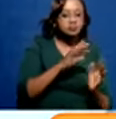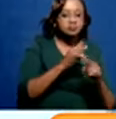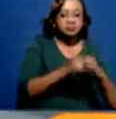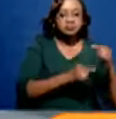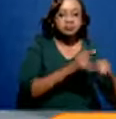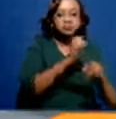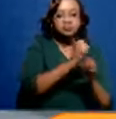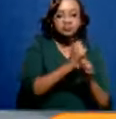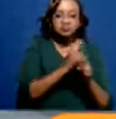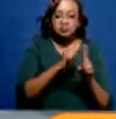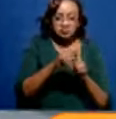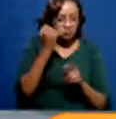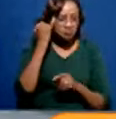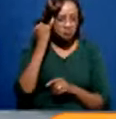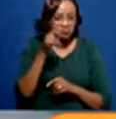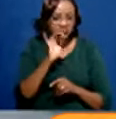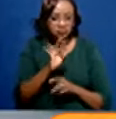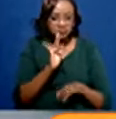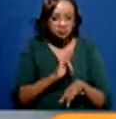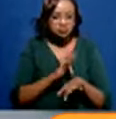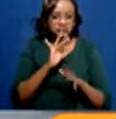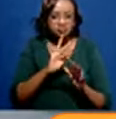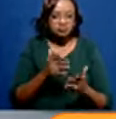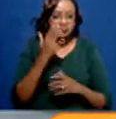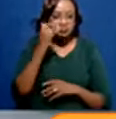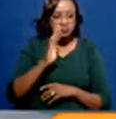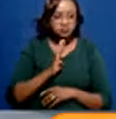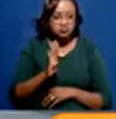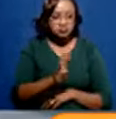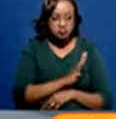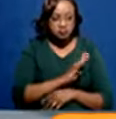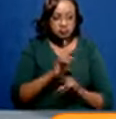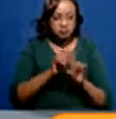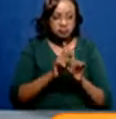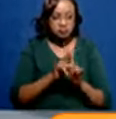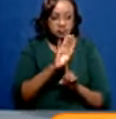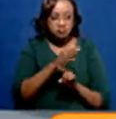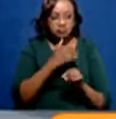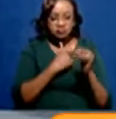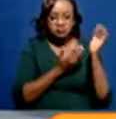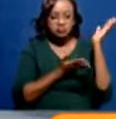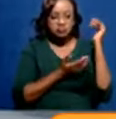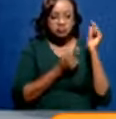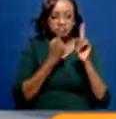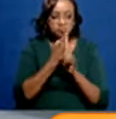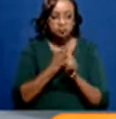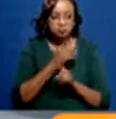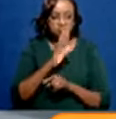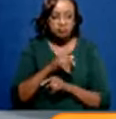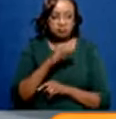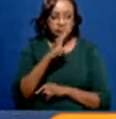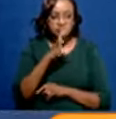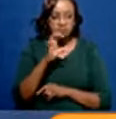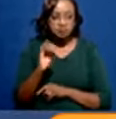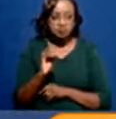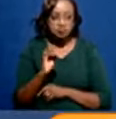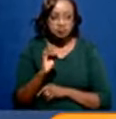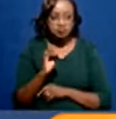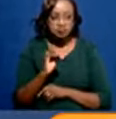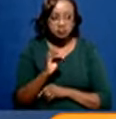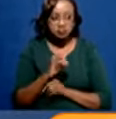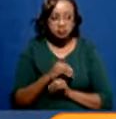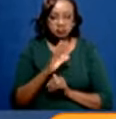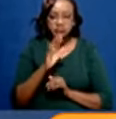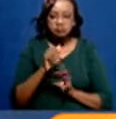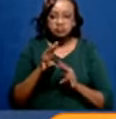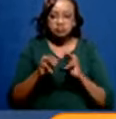that the board that is chaired by Engineer Kamau also has expectations from the CEO, who is the head of the management side.